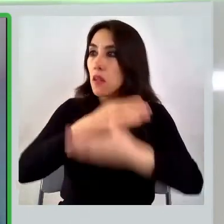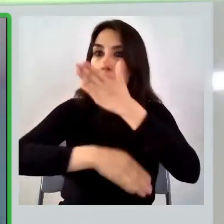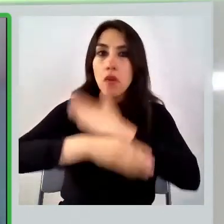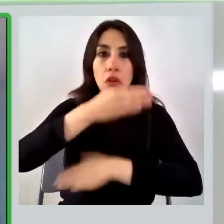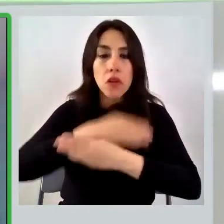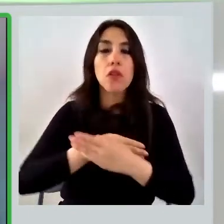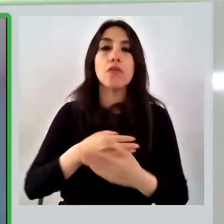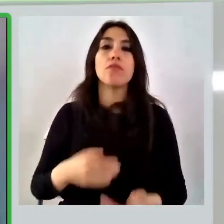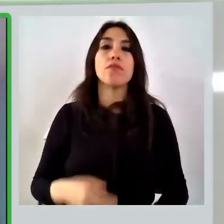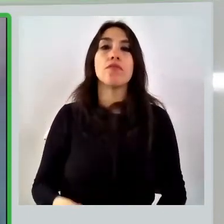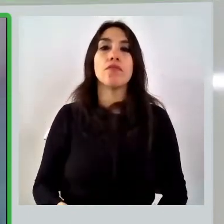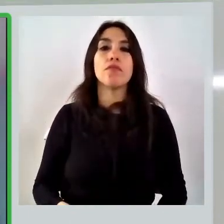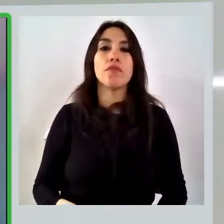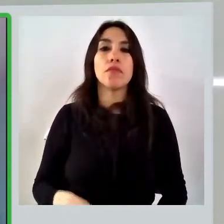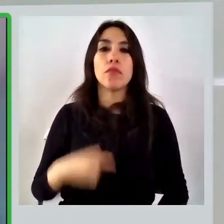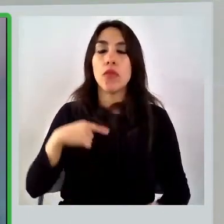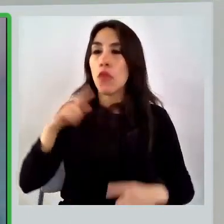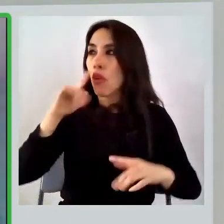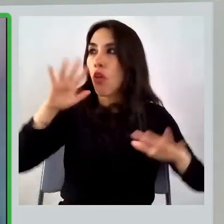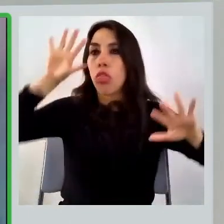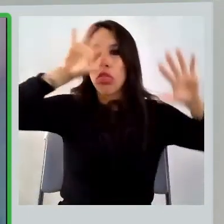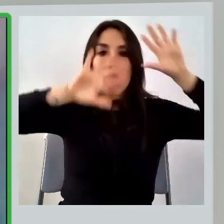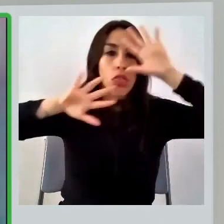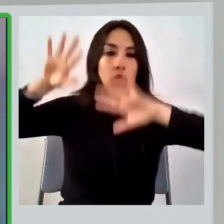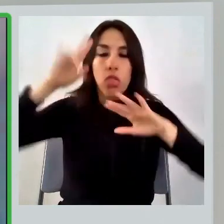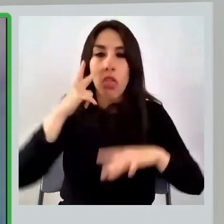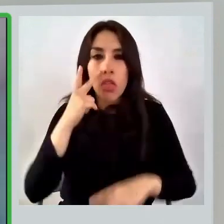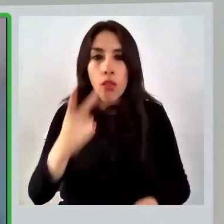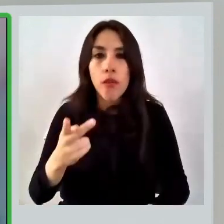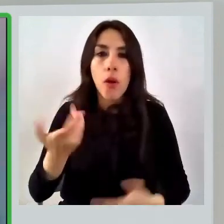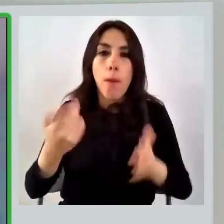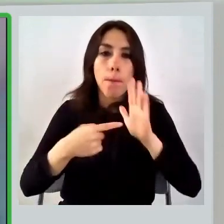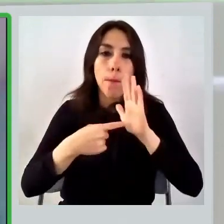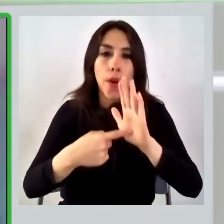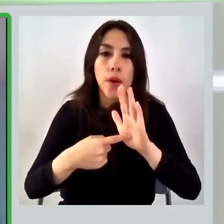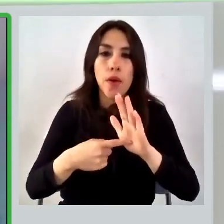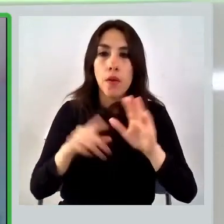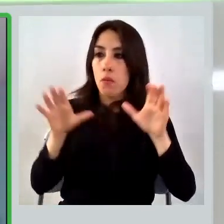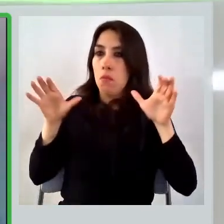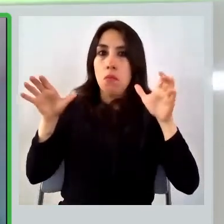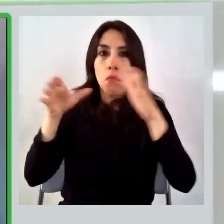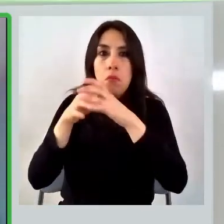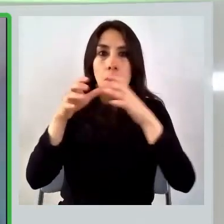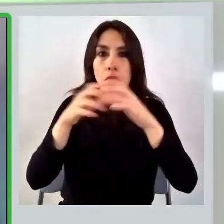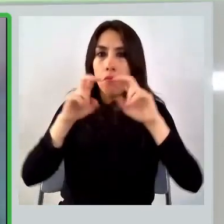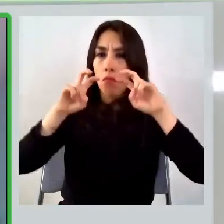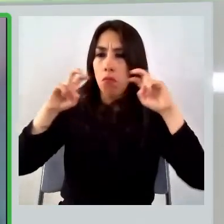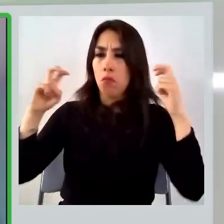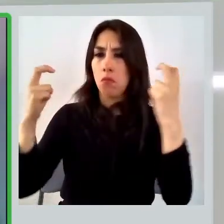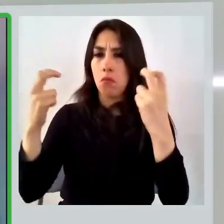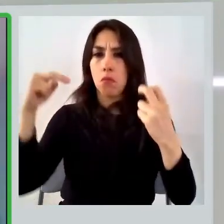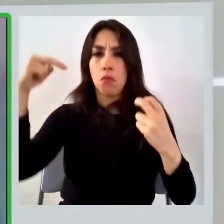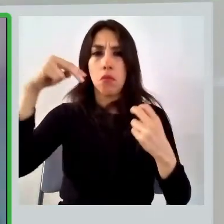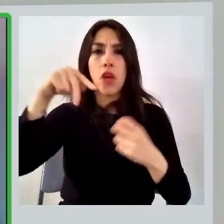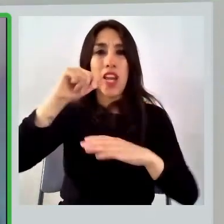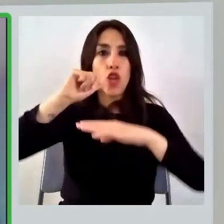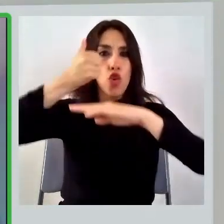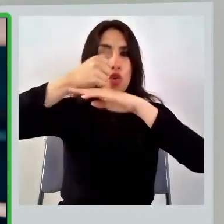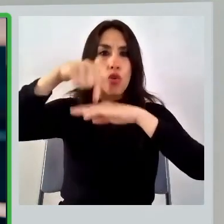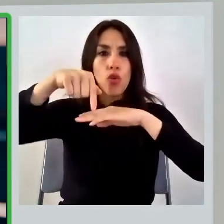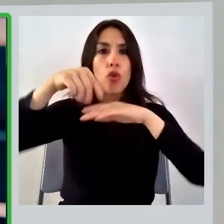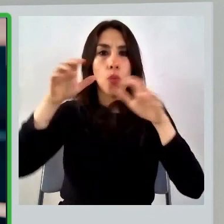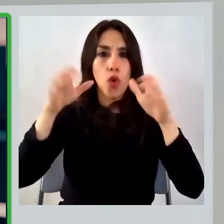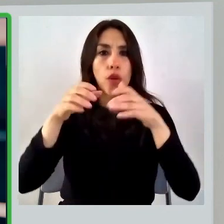multiple sclerosis in 2004. So if we could please pull up the slides, we can get started.